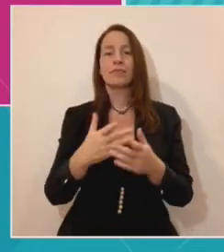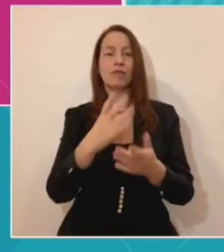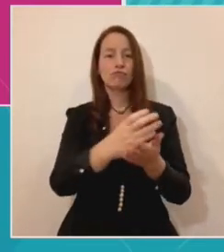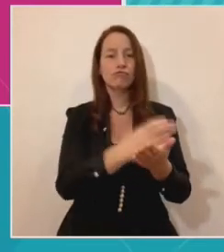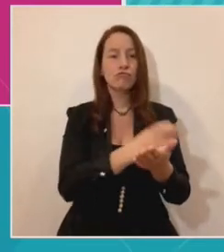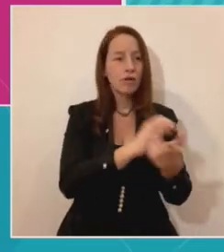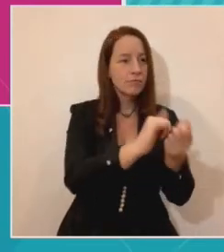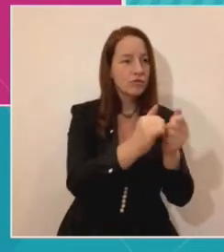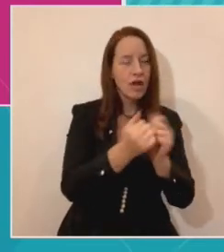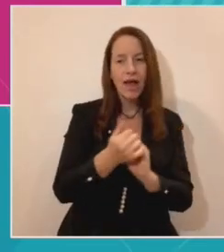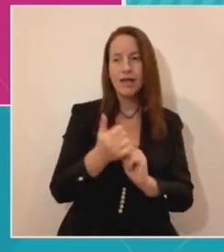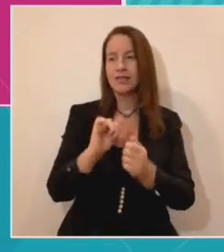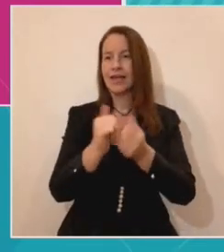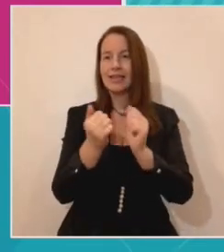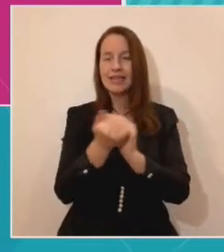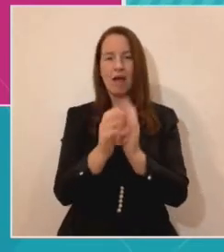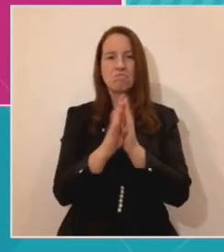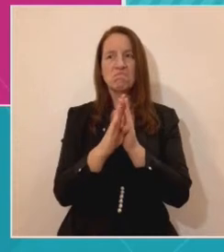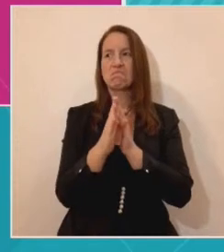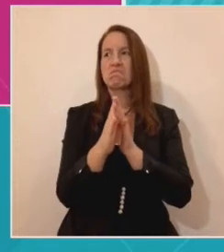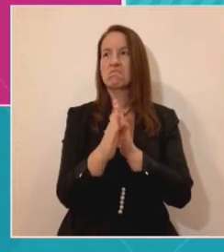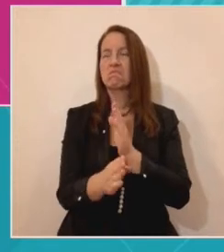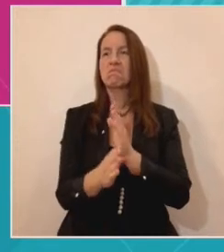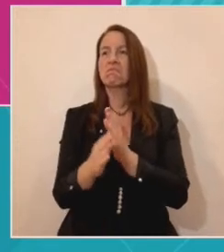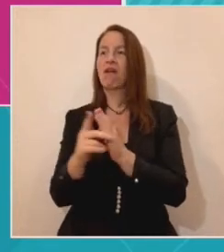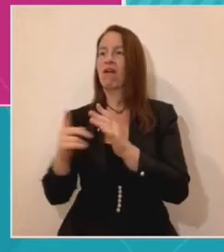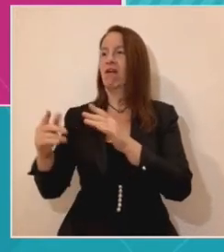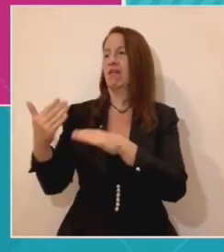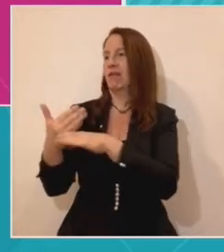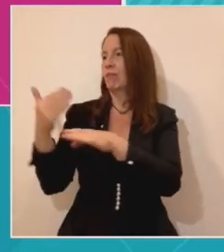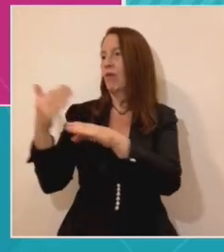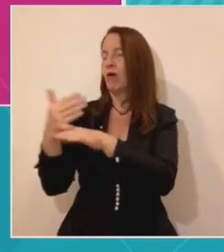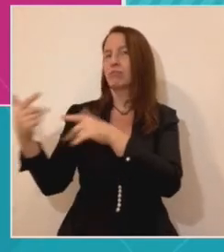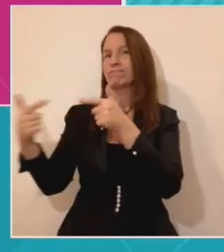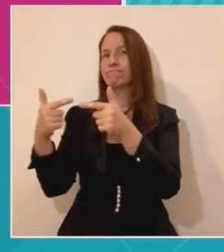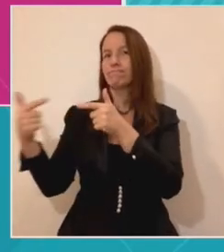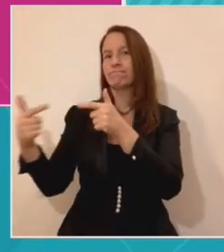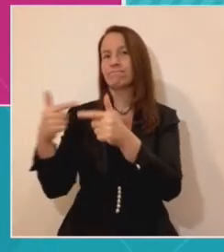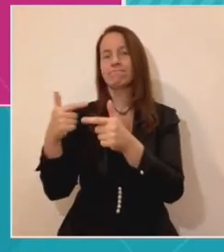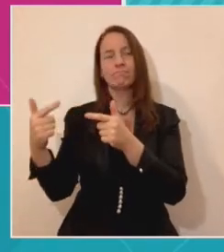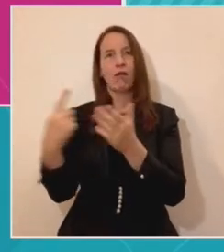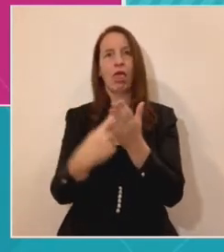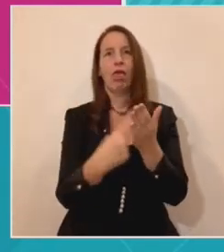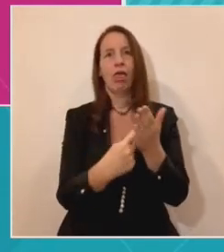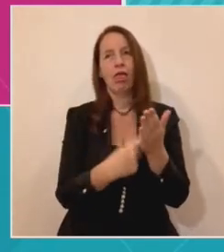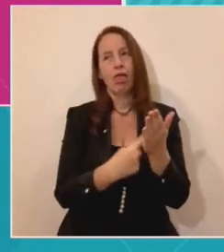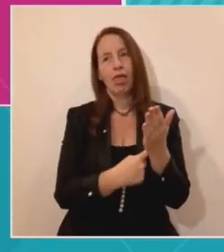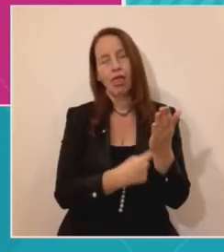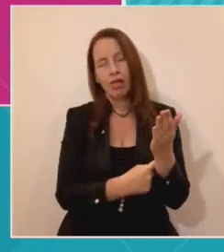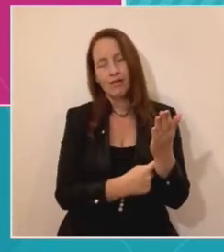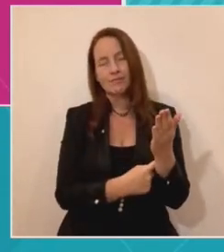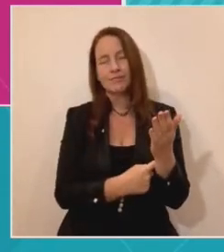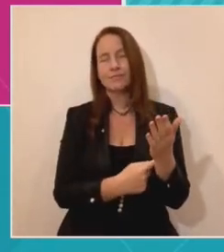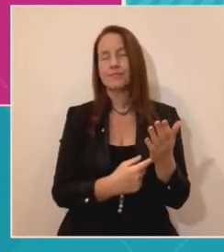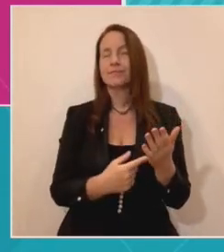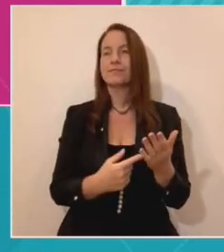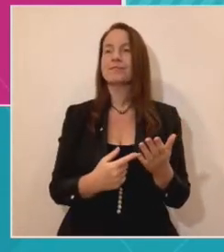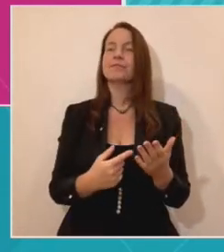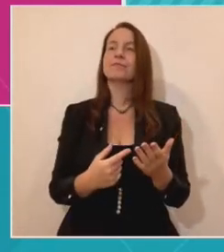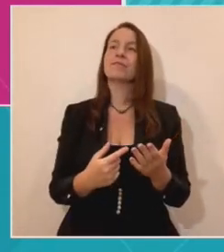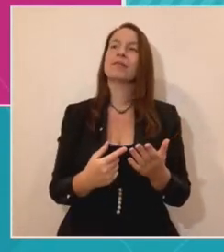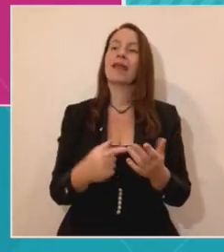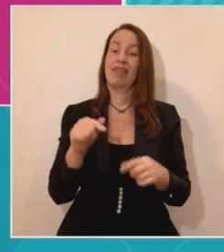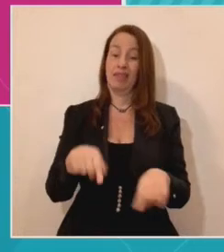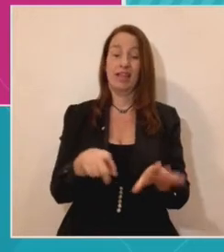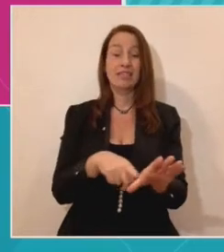linear examinations, competitive employment markets, the list goes on and on. In the year we were expected to revel